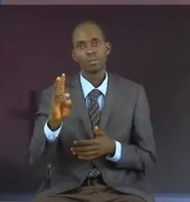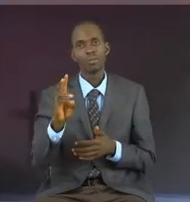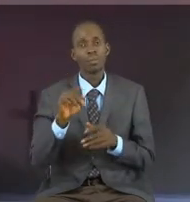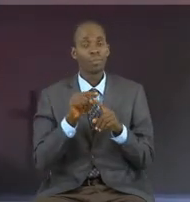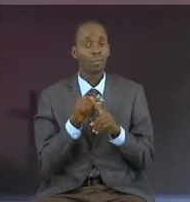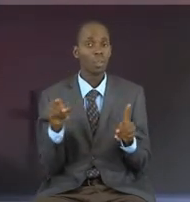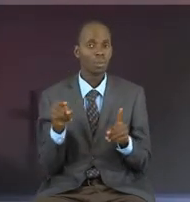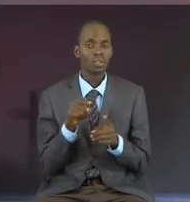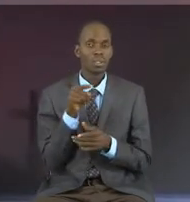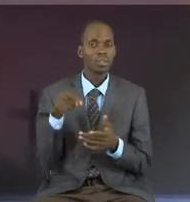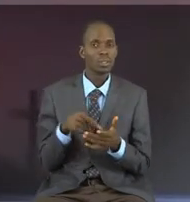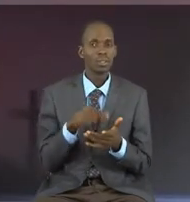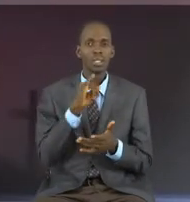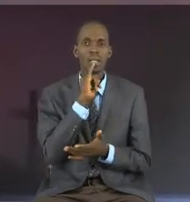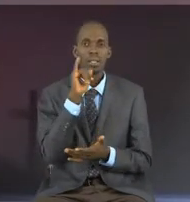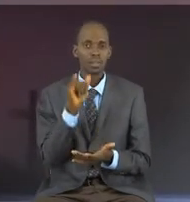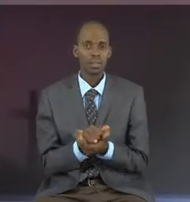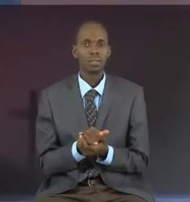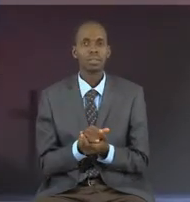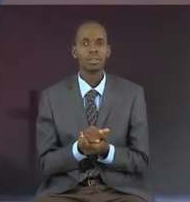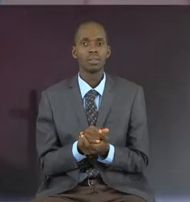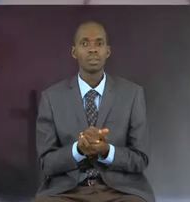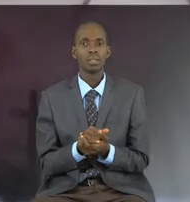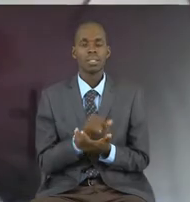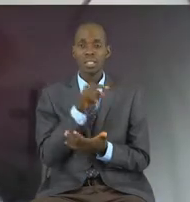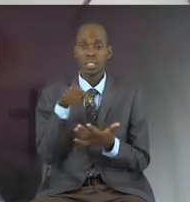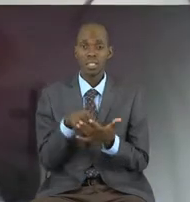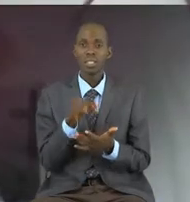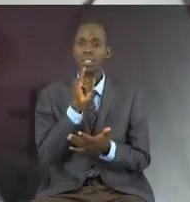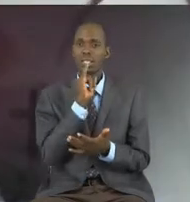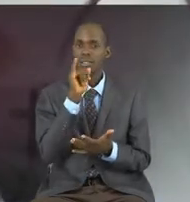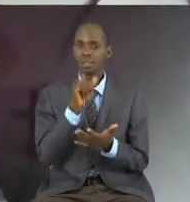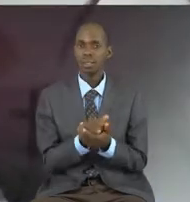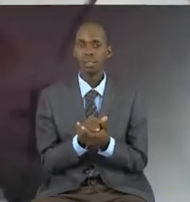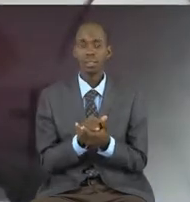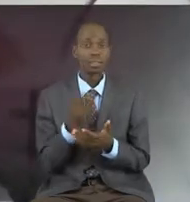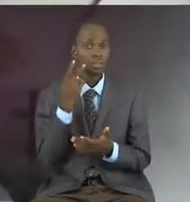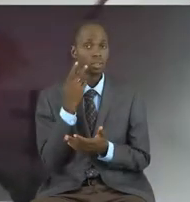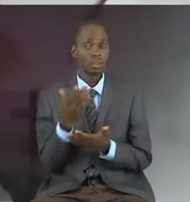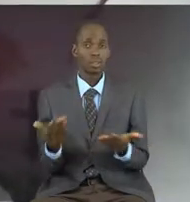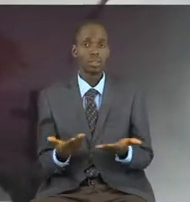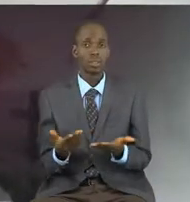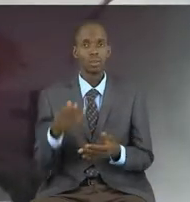that. This is that. Here is Peter, and he's now talking to